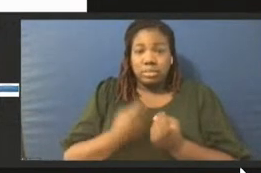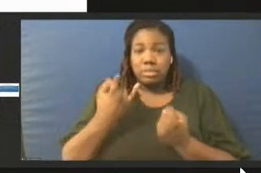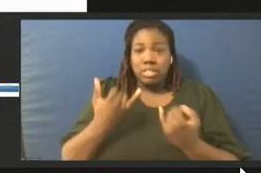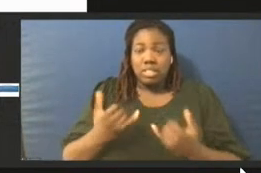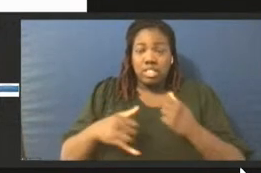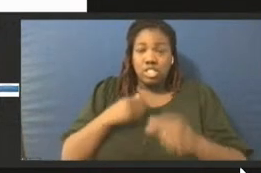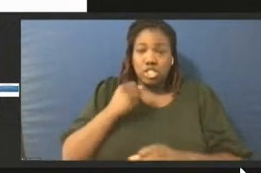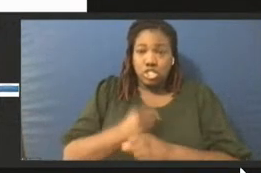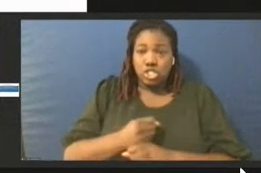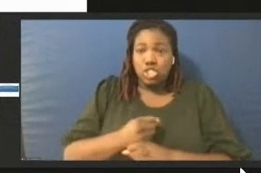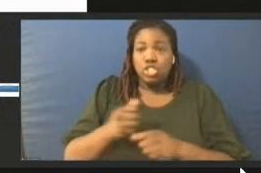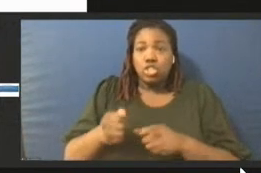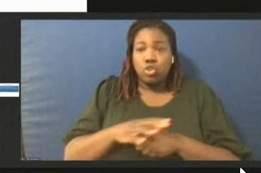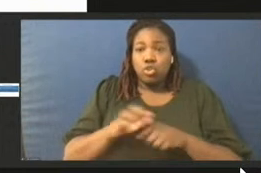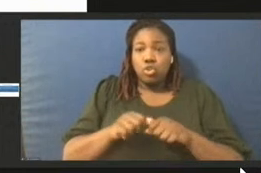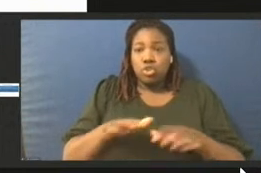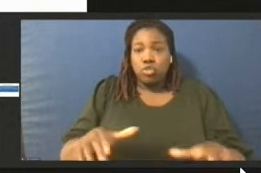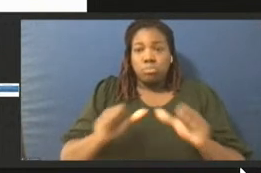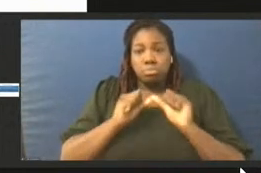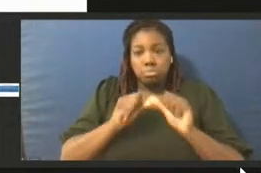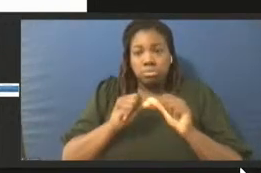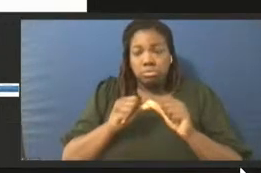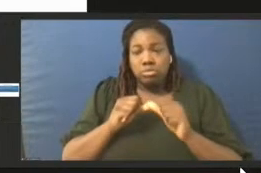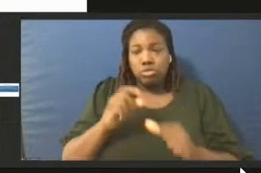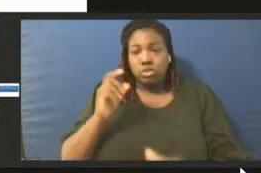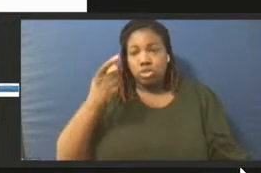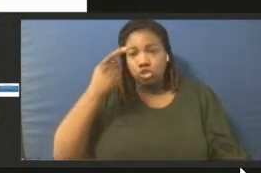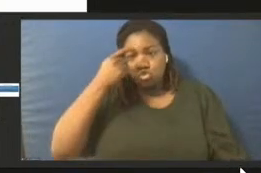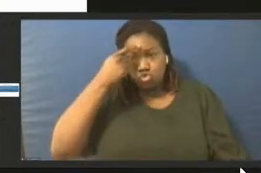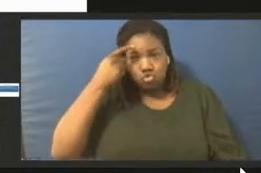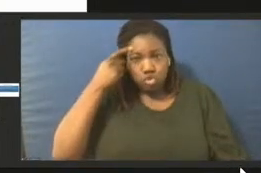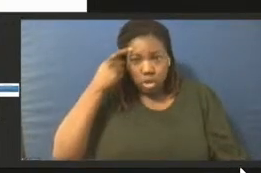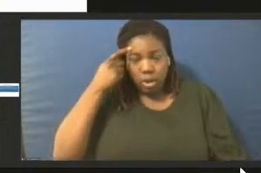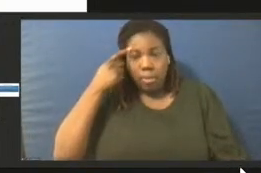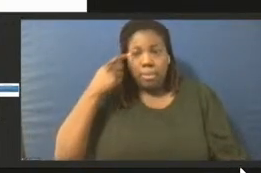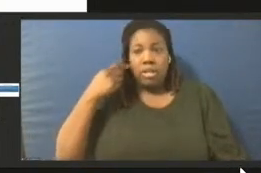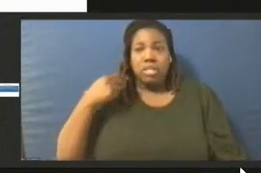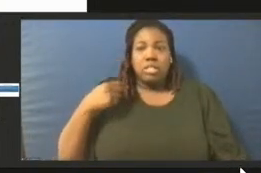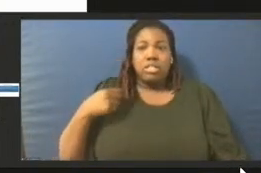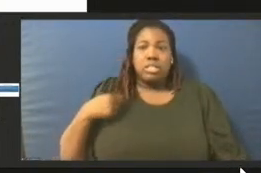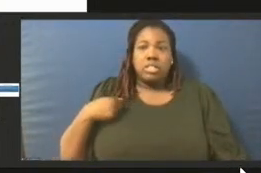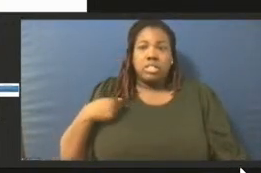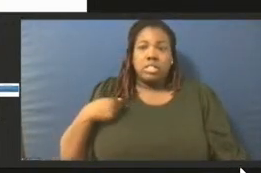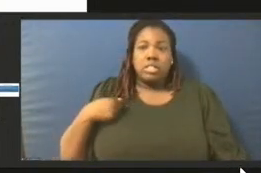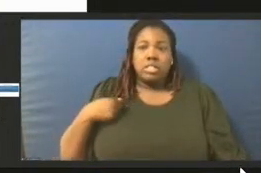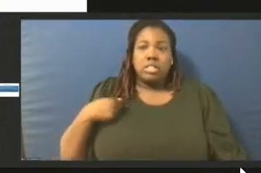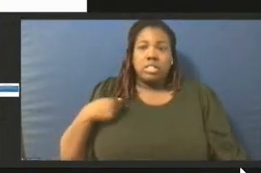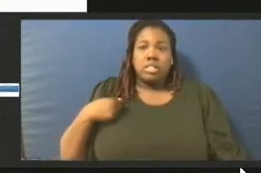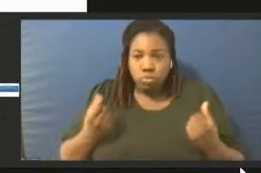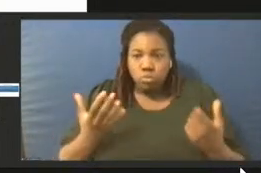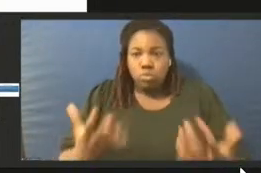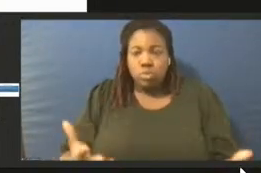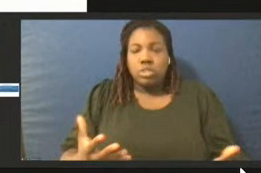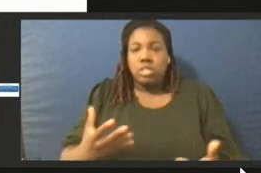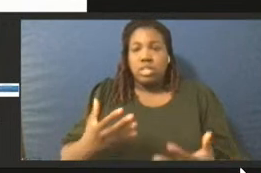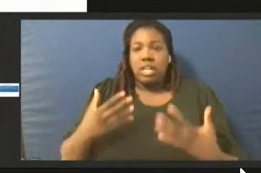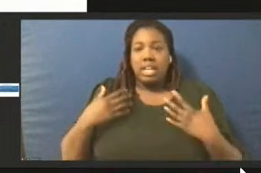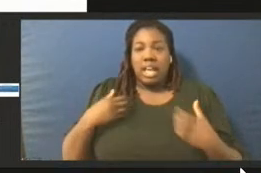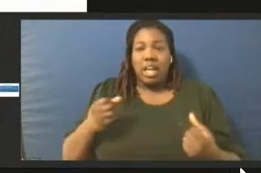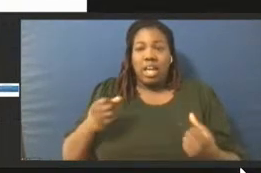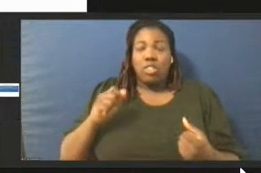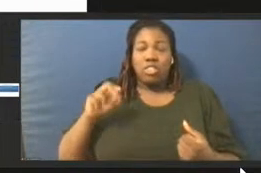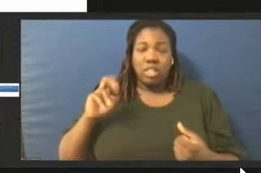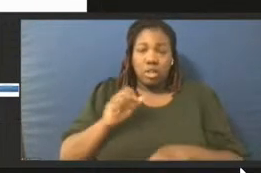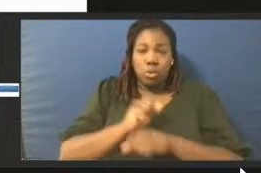pandemic have experienced ongoing trauma. The burnout is rising among healthcare workers, and we're at the point of where